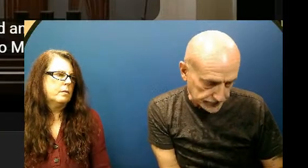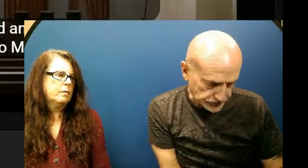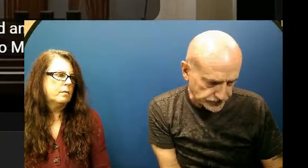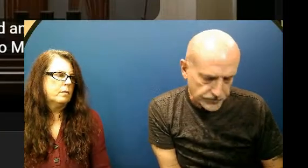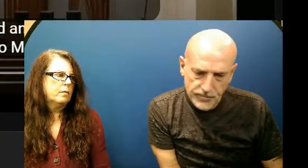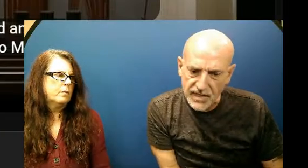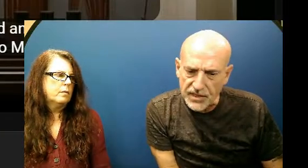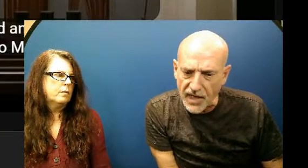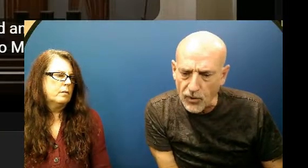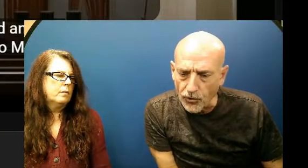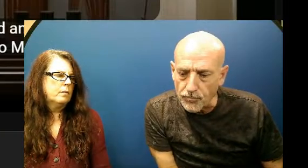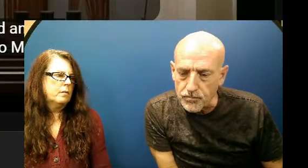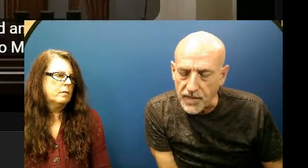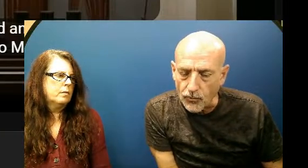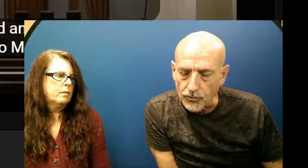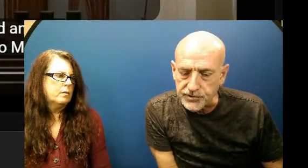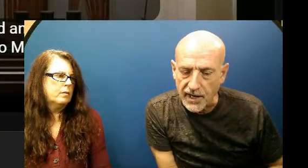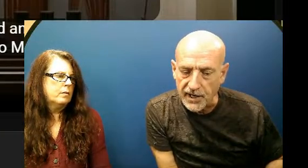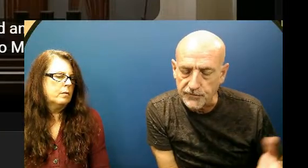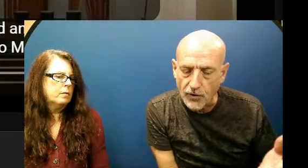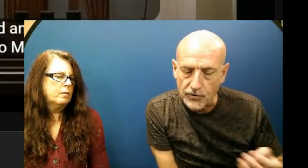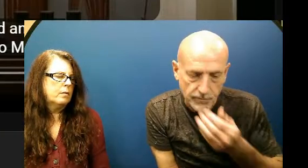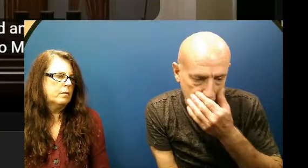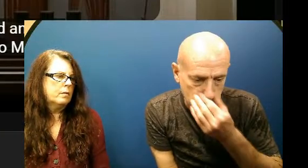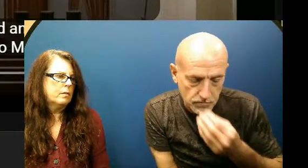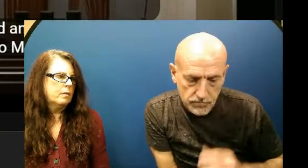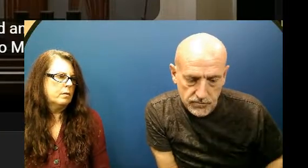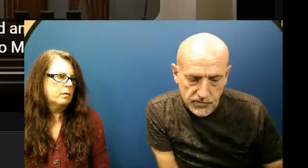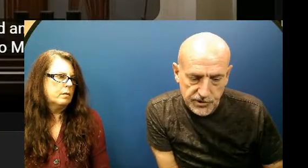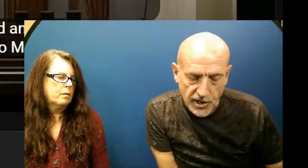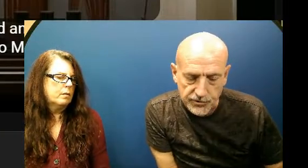issues. They will say, and you've heard